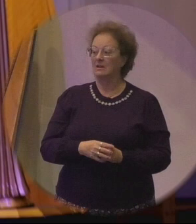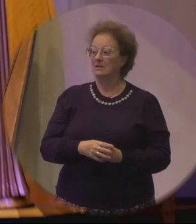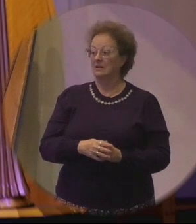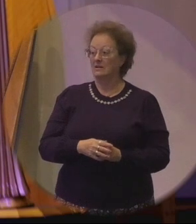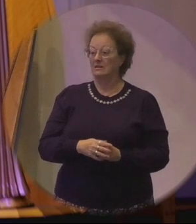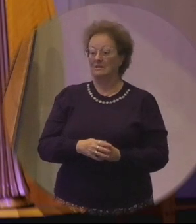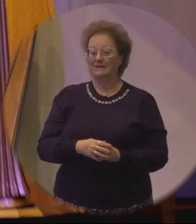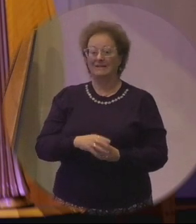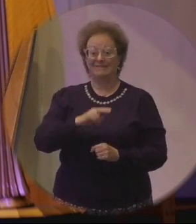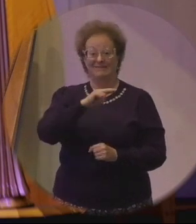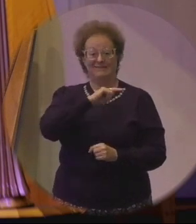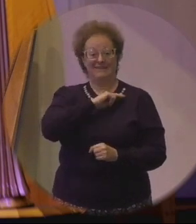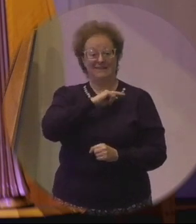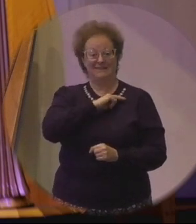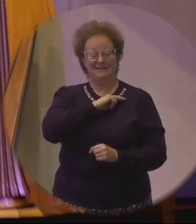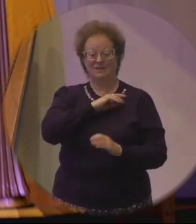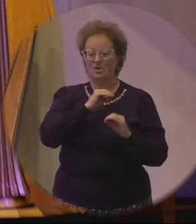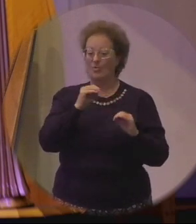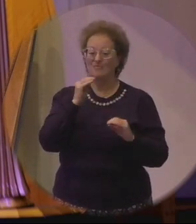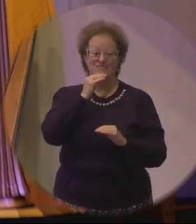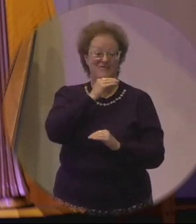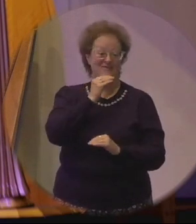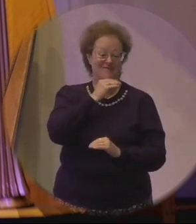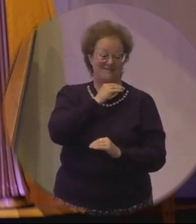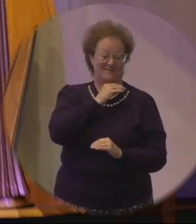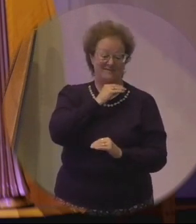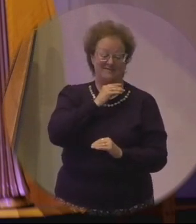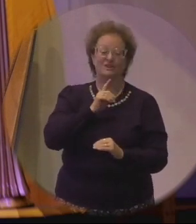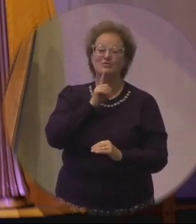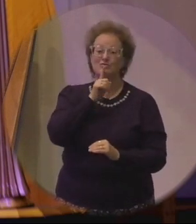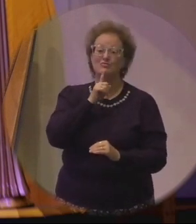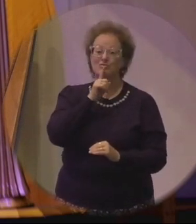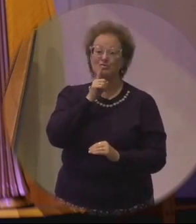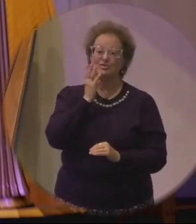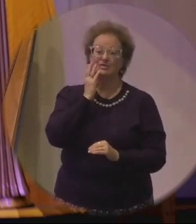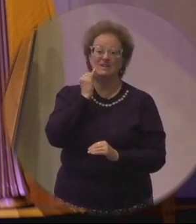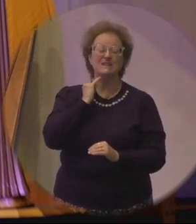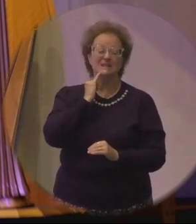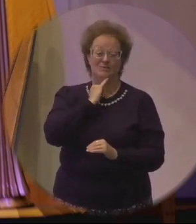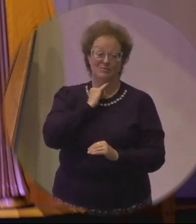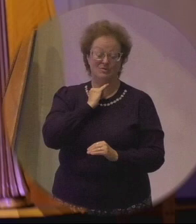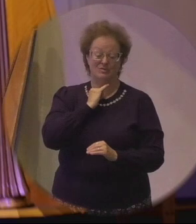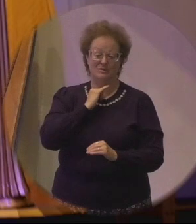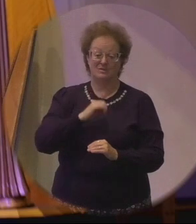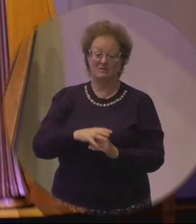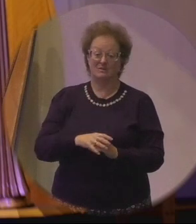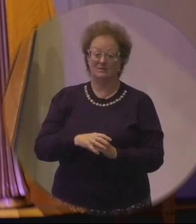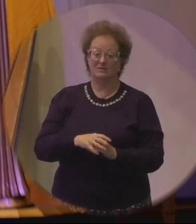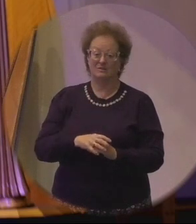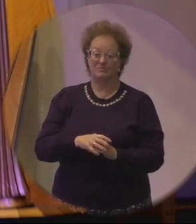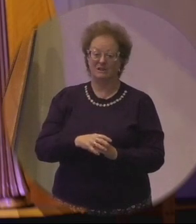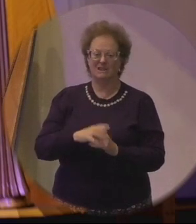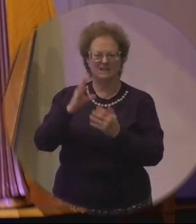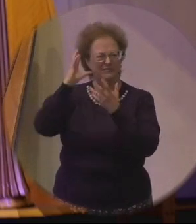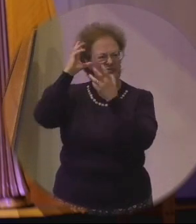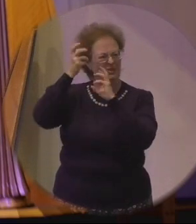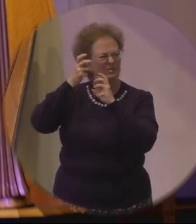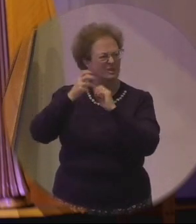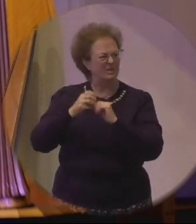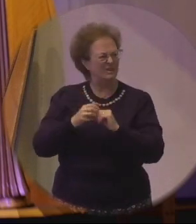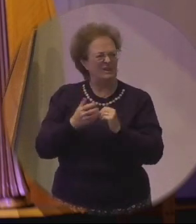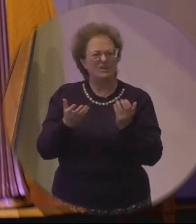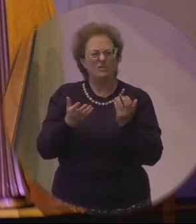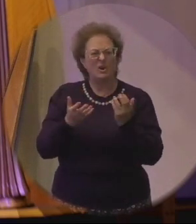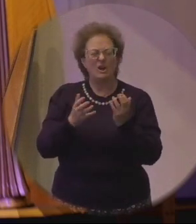guy, Nathanael, has no deceit, and he is a true Israelite. Well, Nathanael's confused, though. He wonders